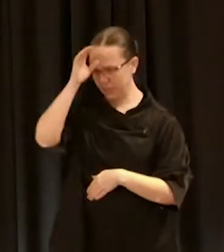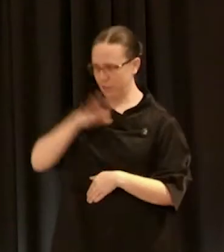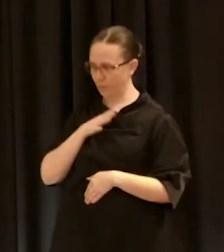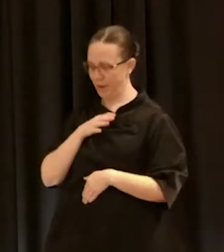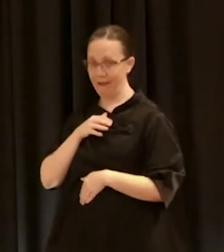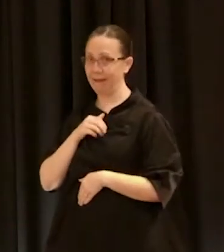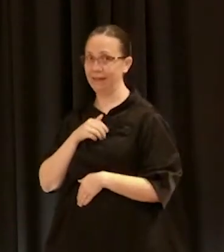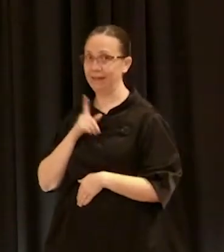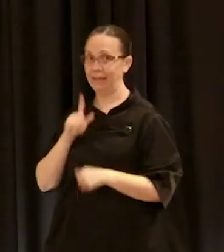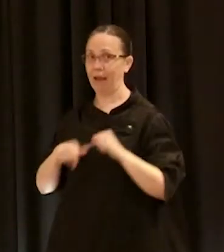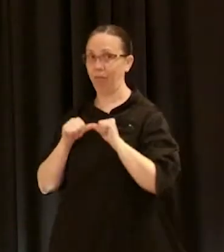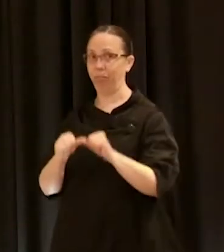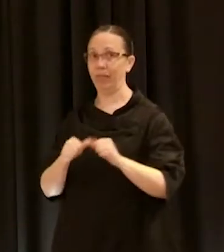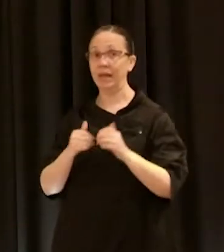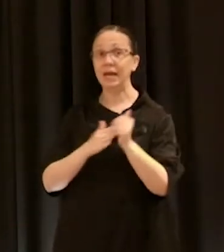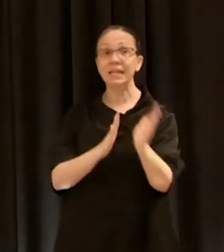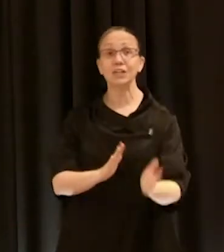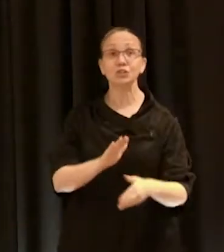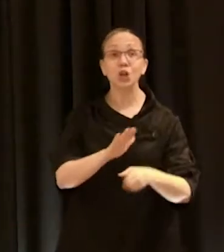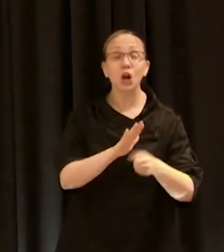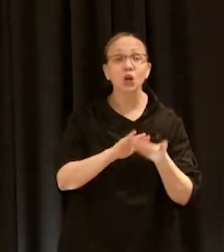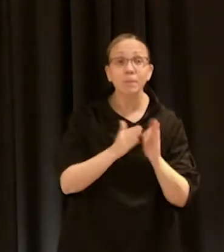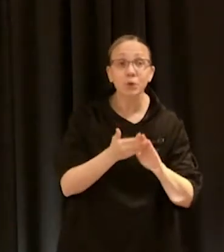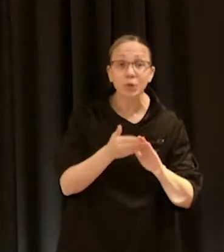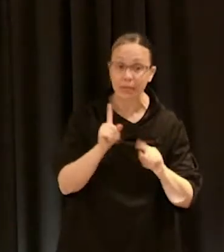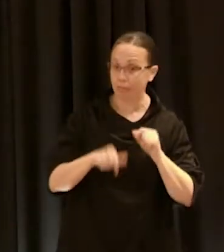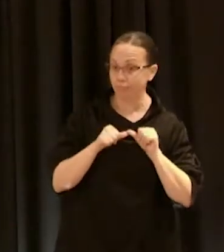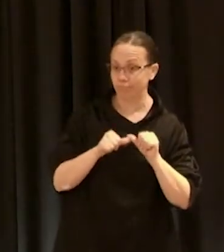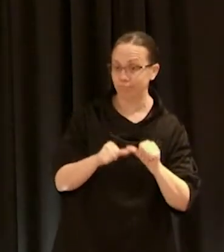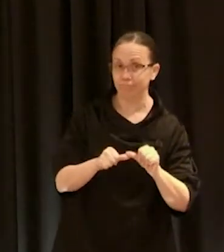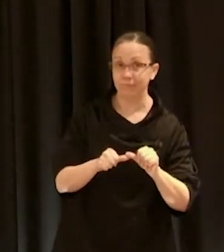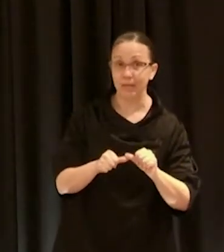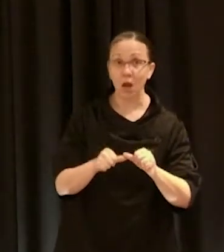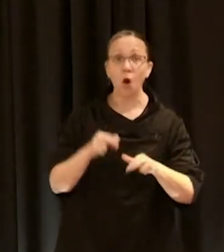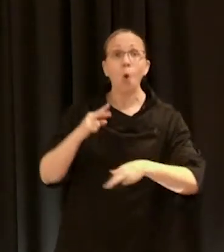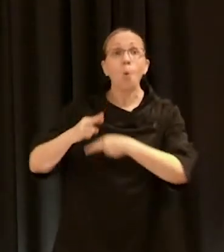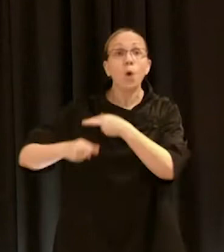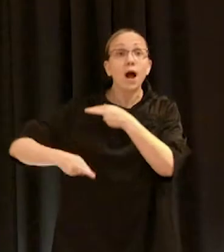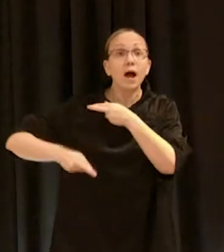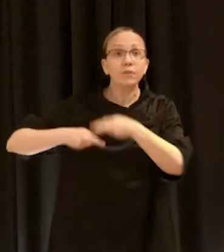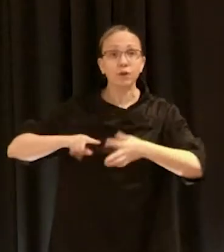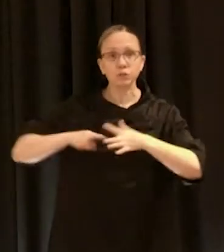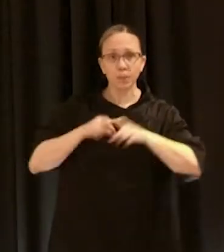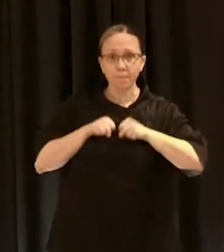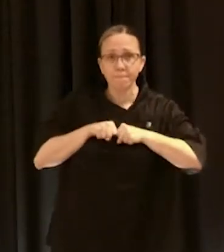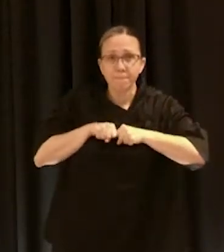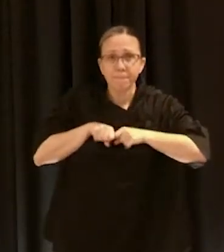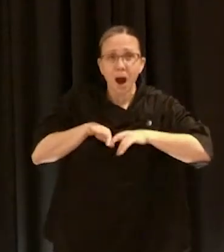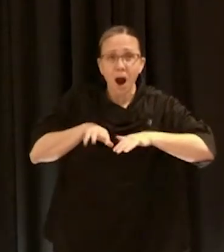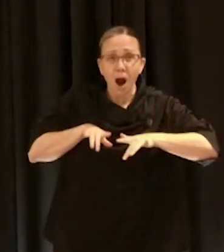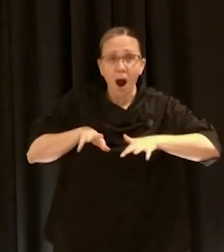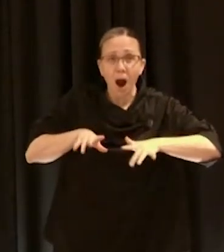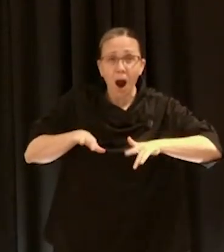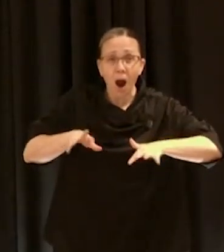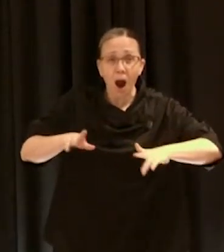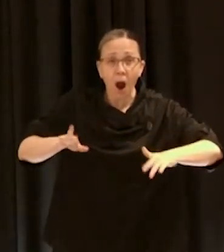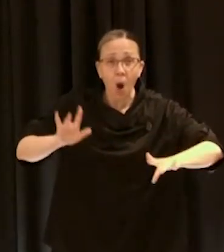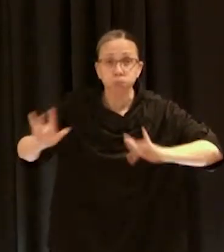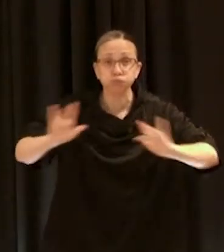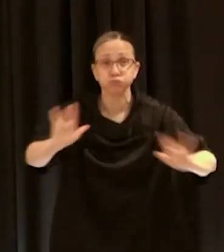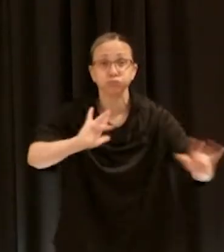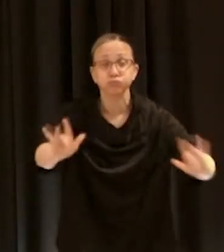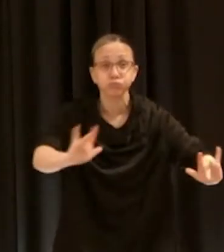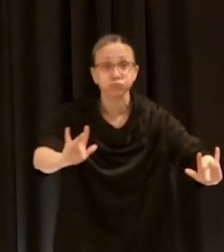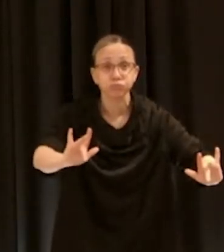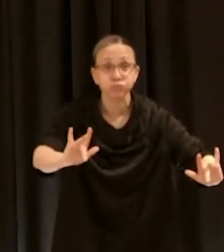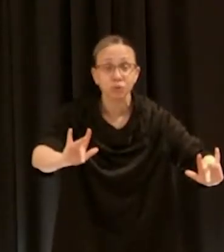not safe. Leaders in our community are not safe. When this revival begins to sweep this through this city, it's